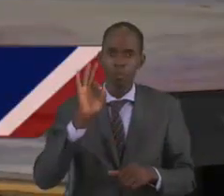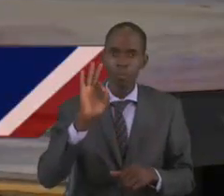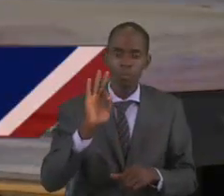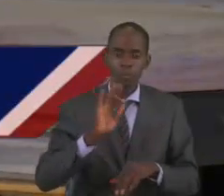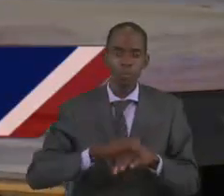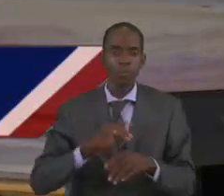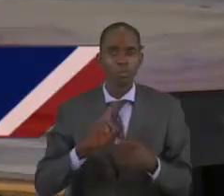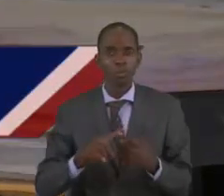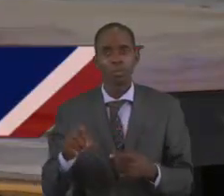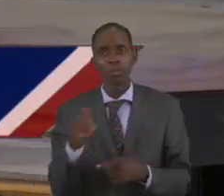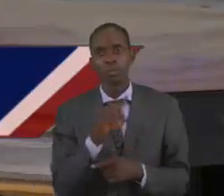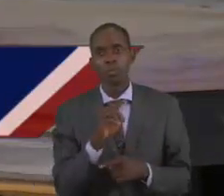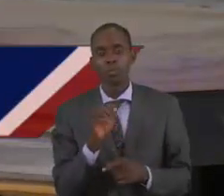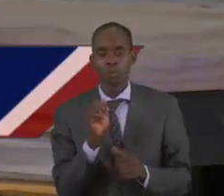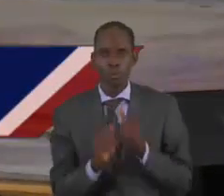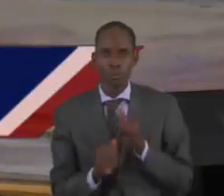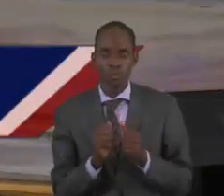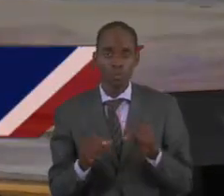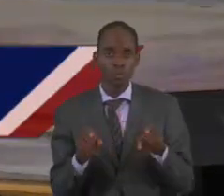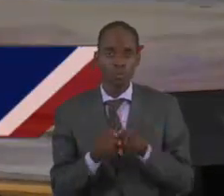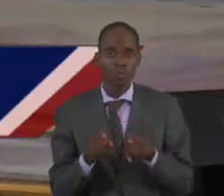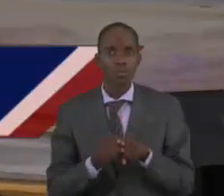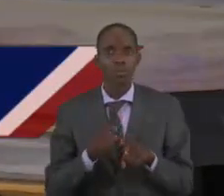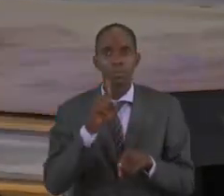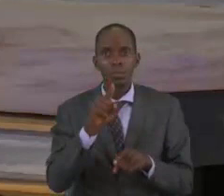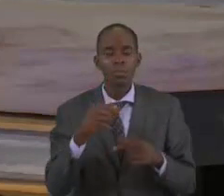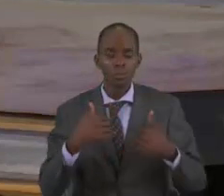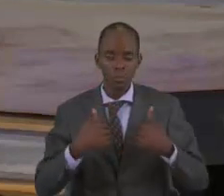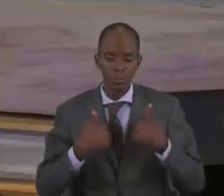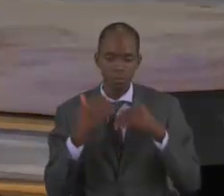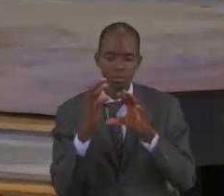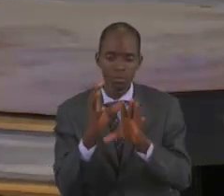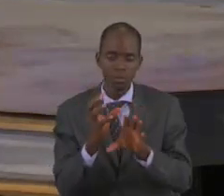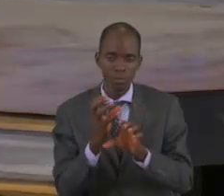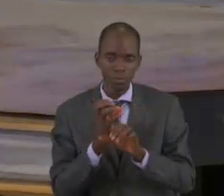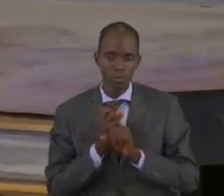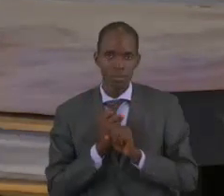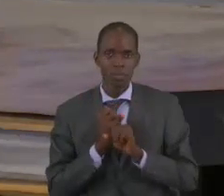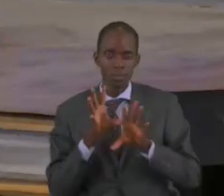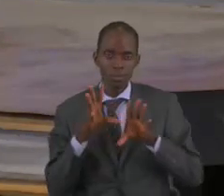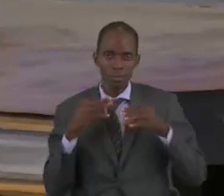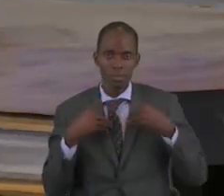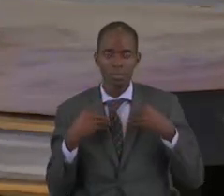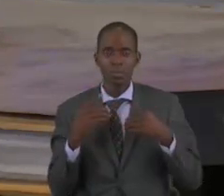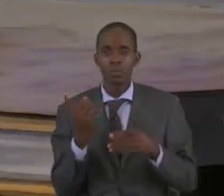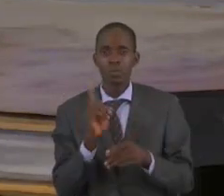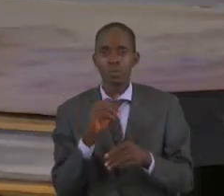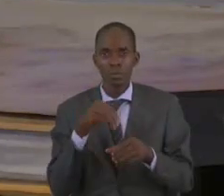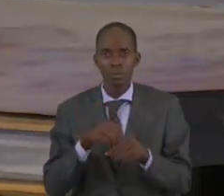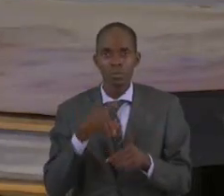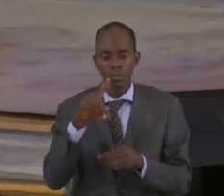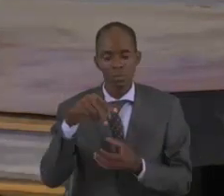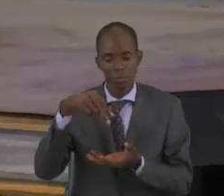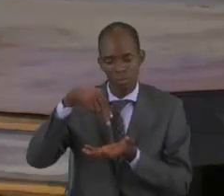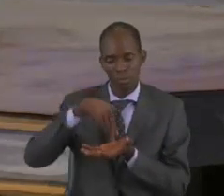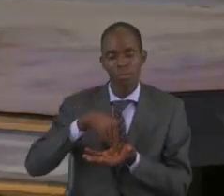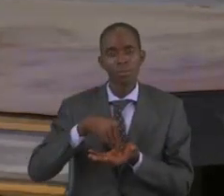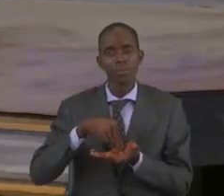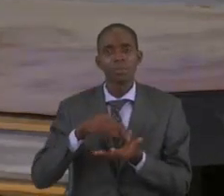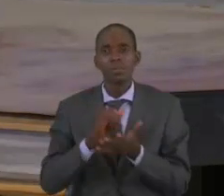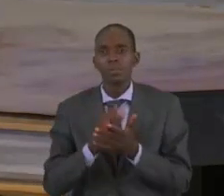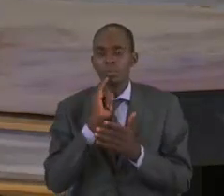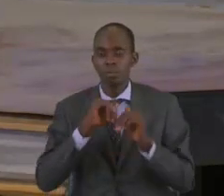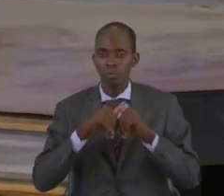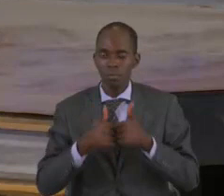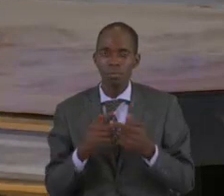you, which also ye have received, and wherein ye stand. That's how to